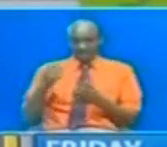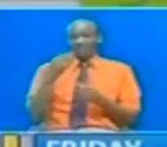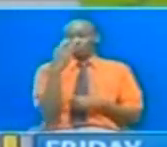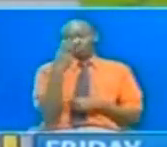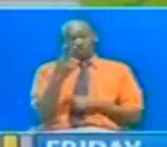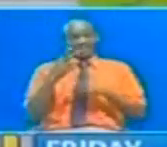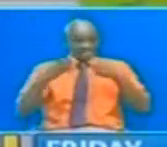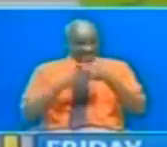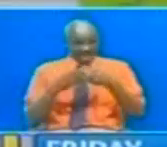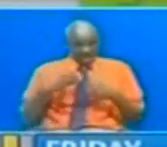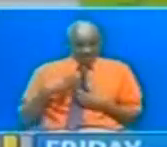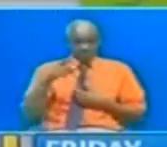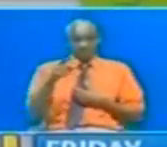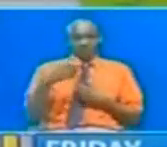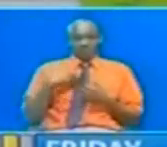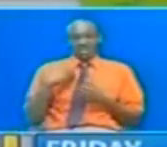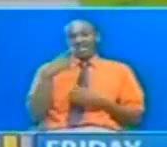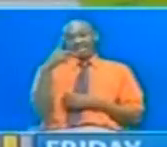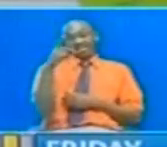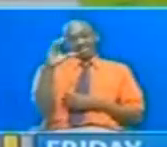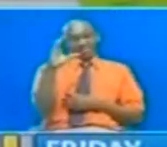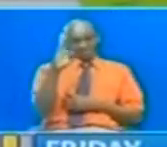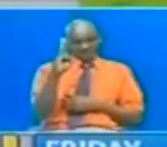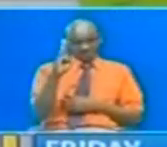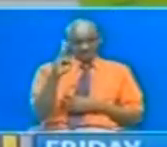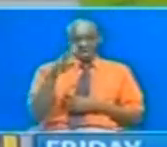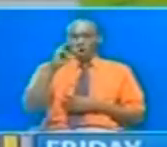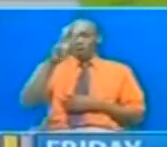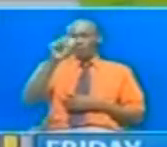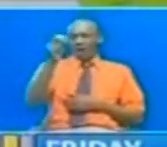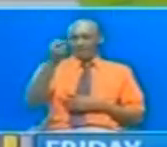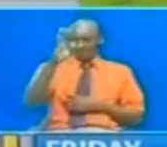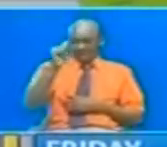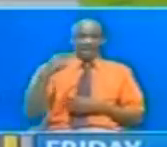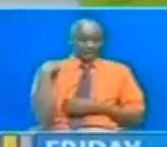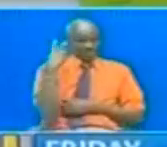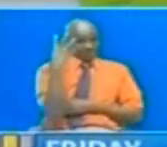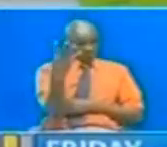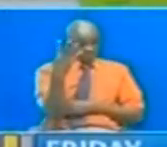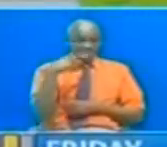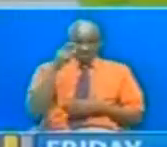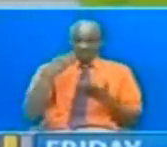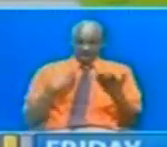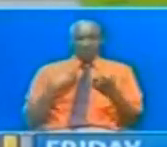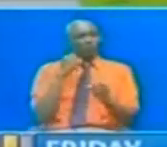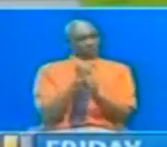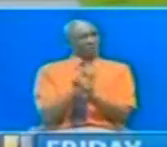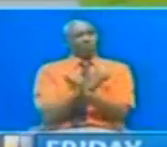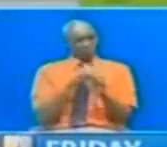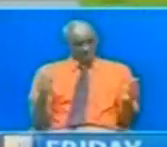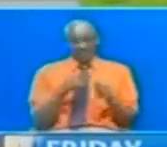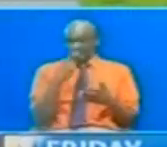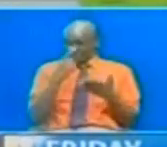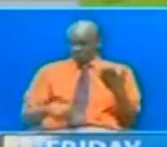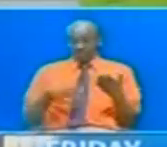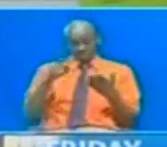points, 1 point ahead of that placed KCB. Mwamba RFC is placed fourth, but they had a rejuvenated performance that might certainly boost